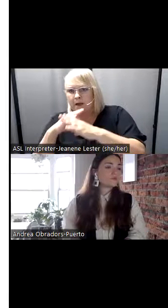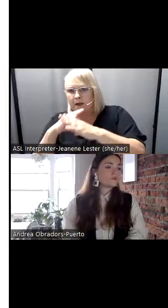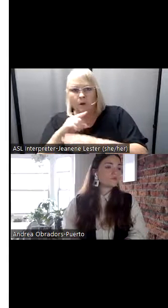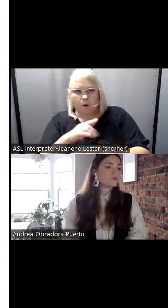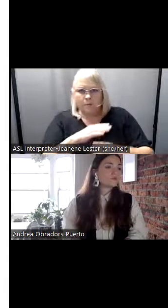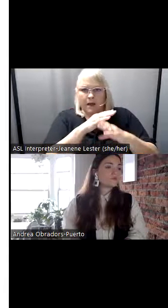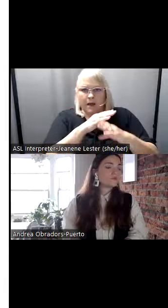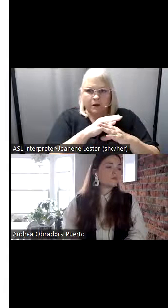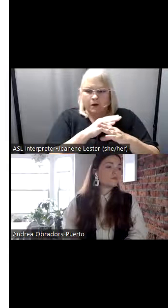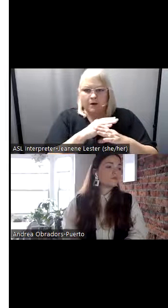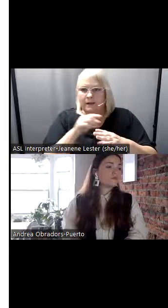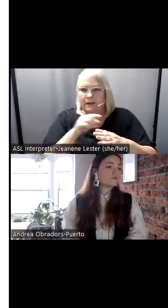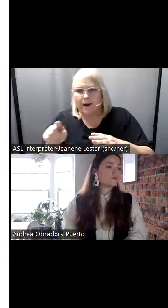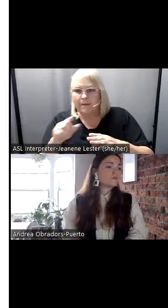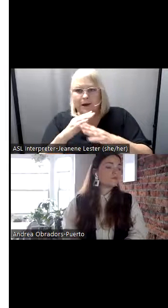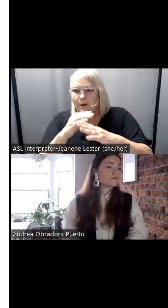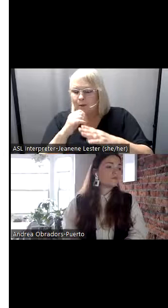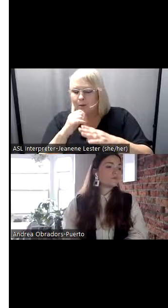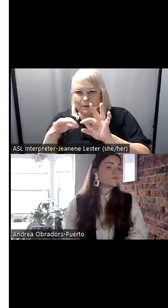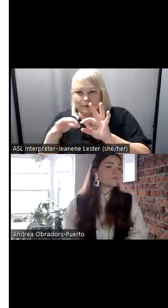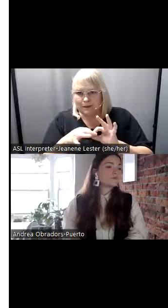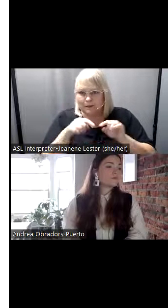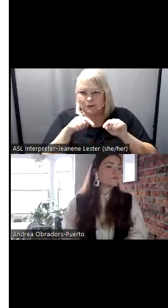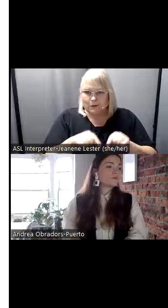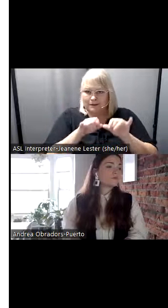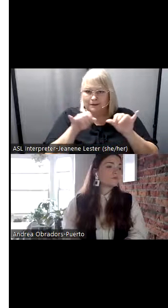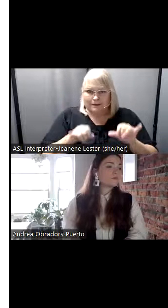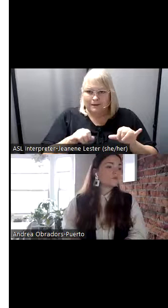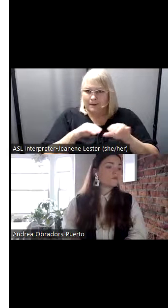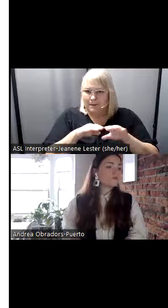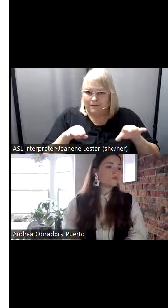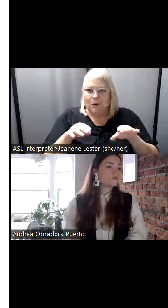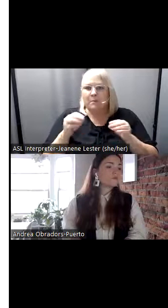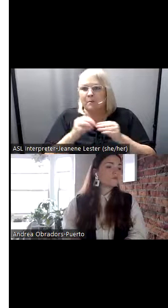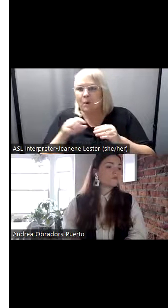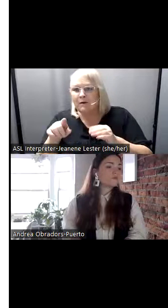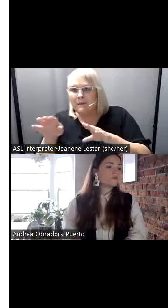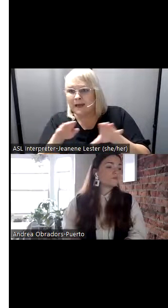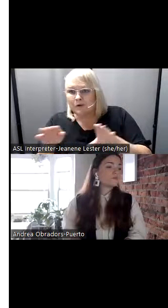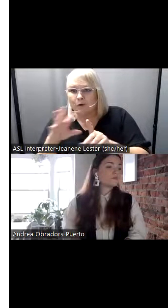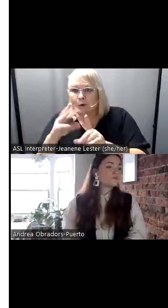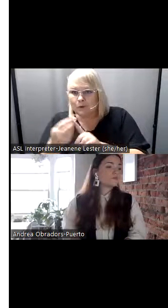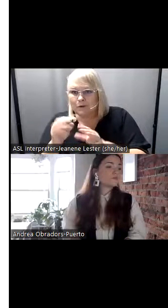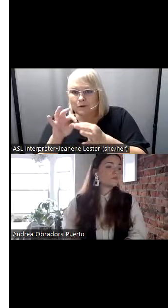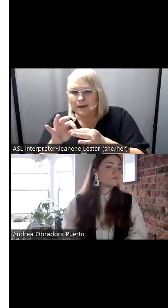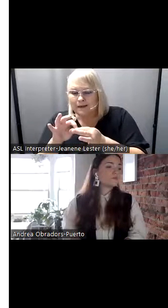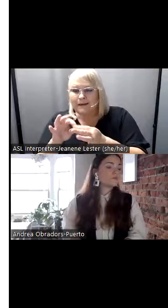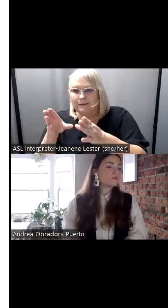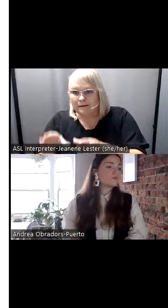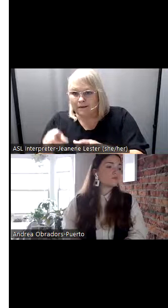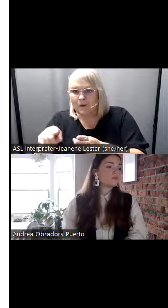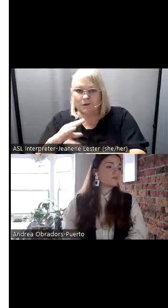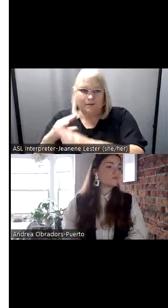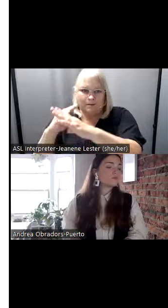itself. It wouldn't be more behavioral related, cultural related. Those were the actual barriers that kind of stop our users to